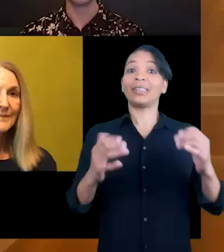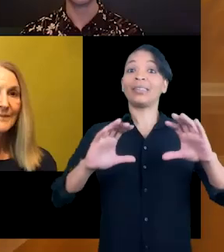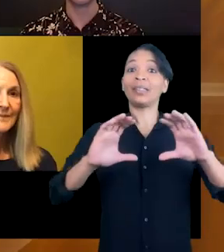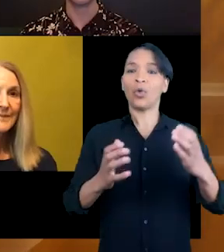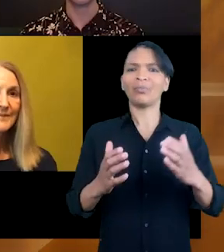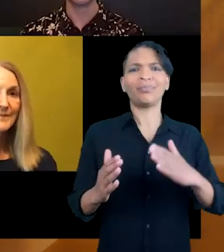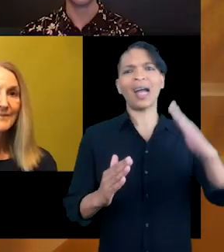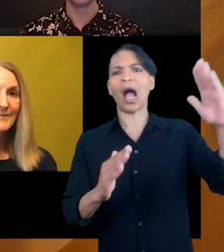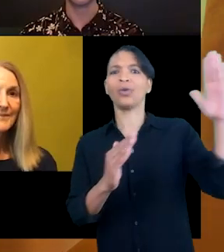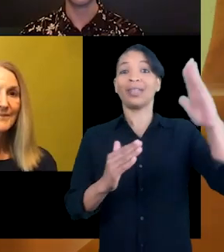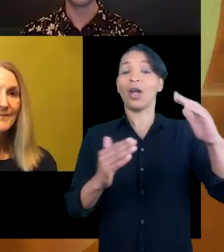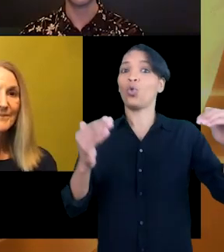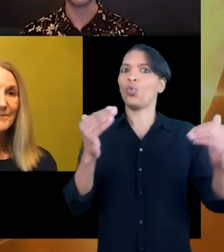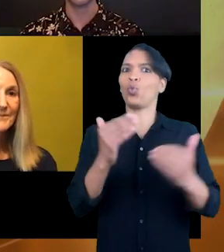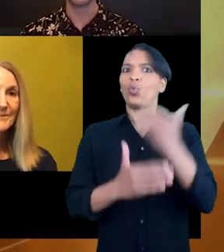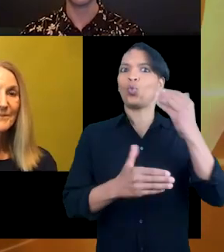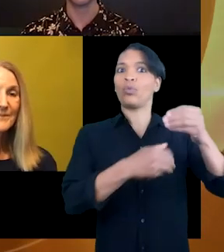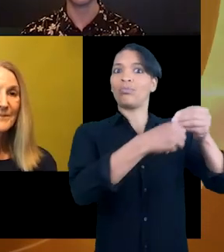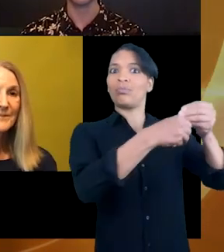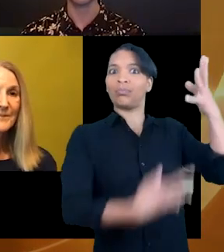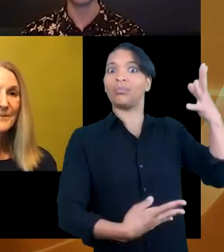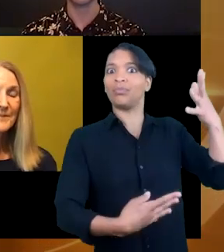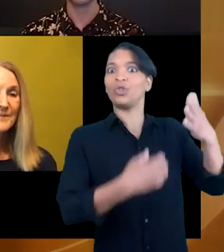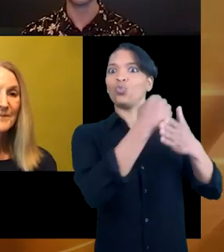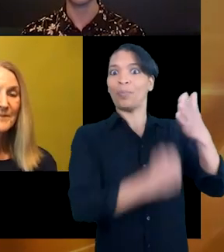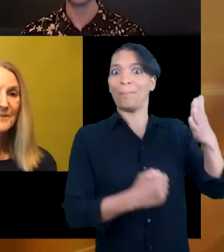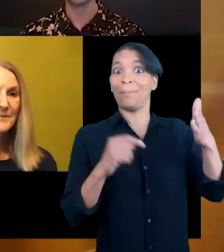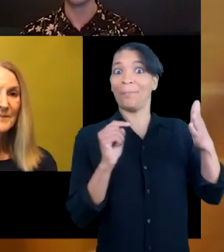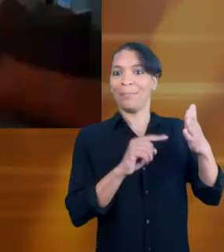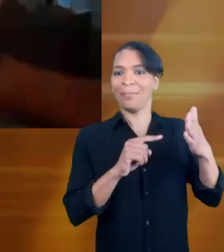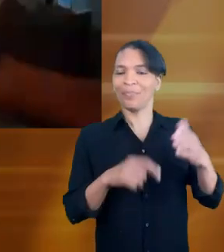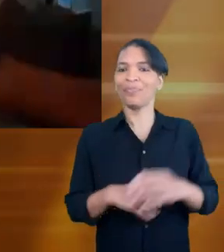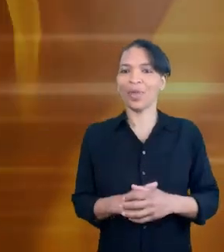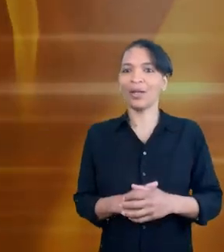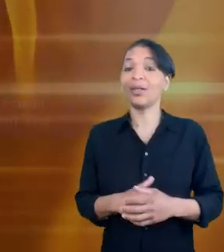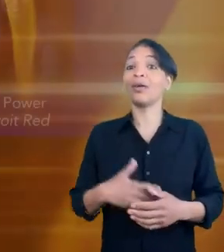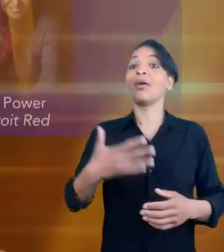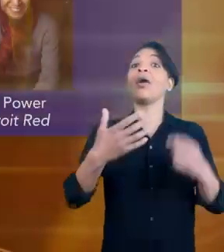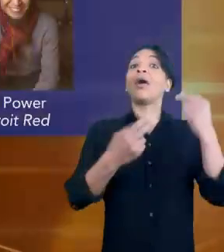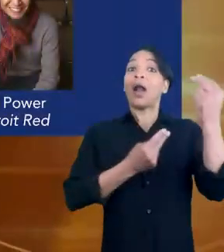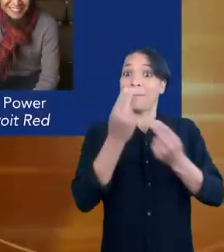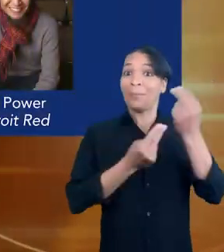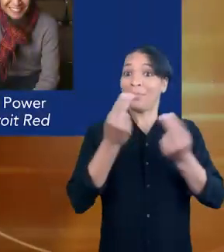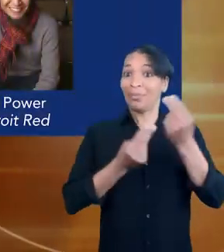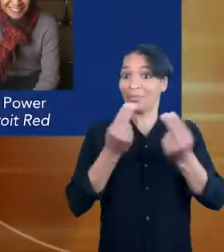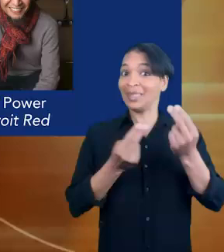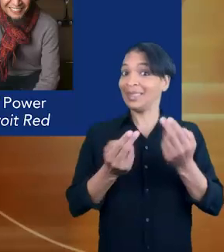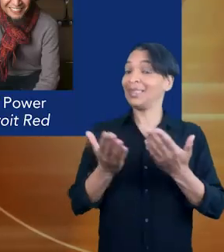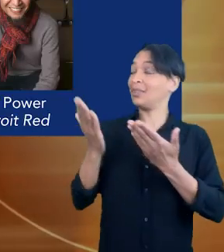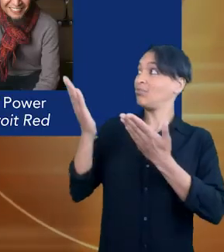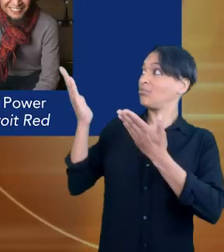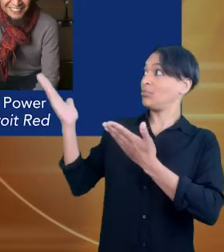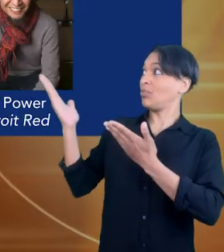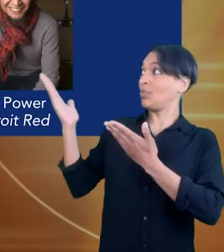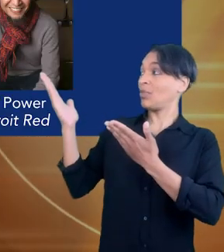Our next category is Outstanding New Script, and the nominees are The Purists by Dan McCabe, Huntington Theater